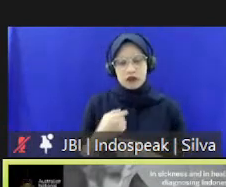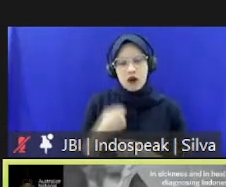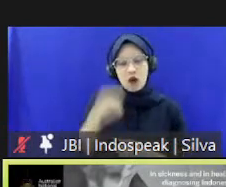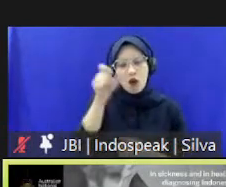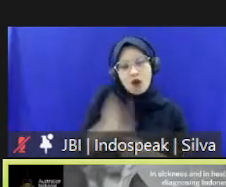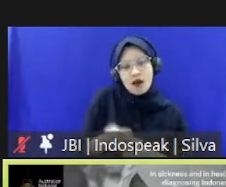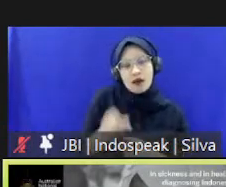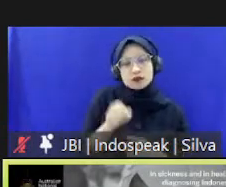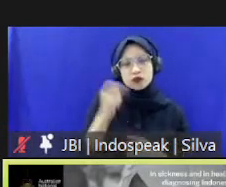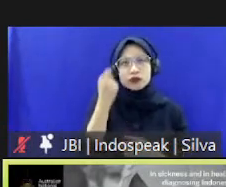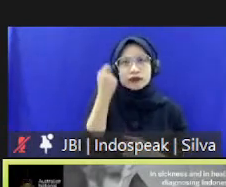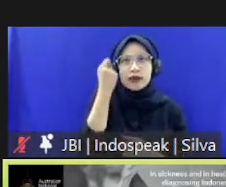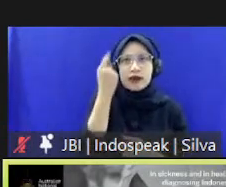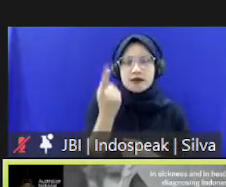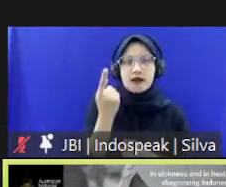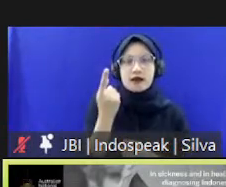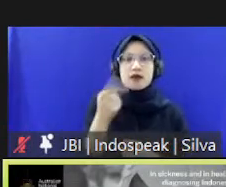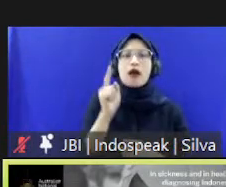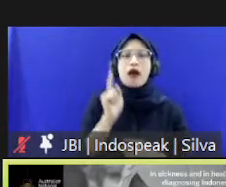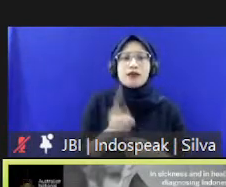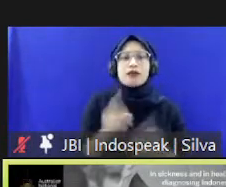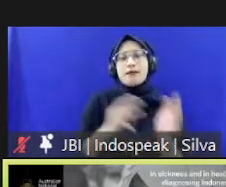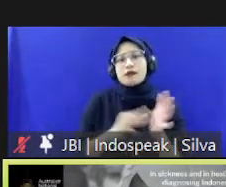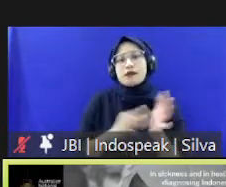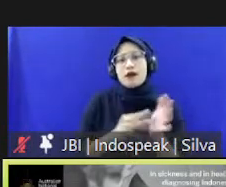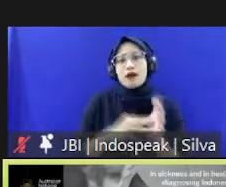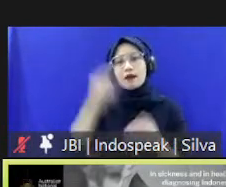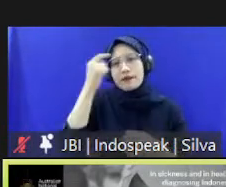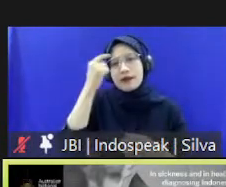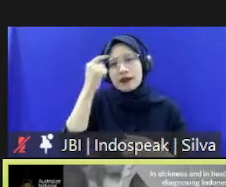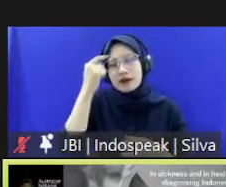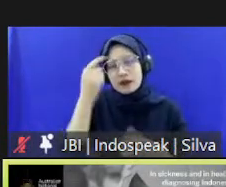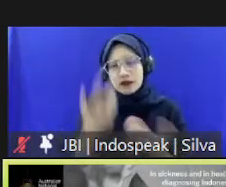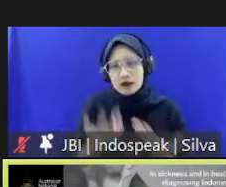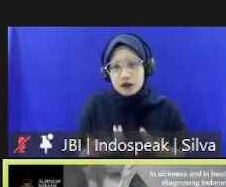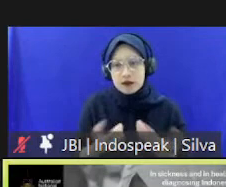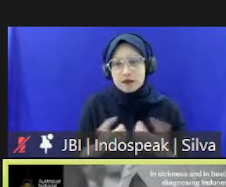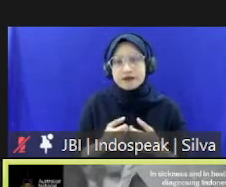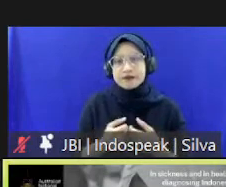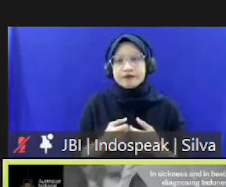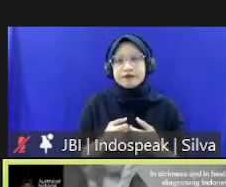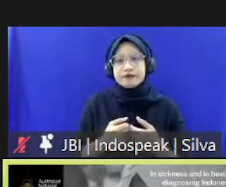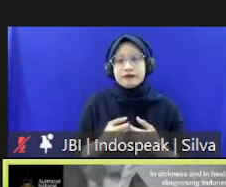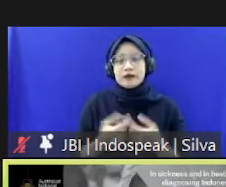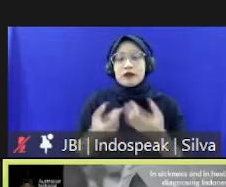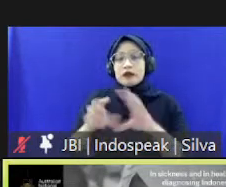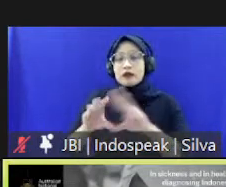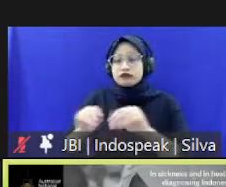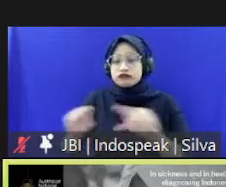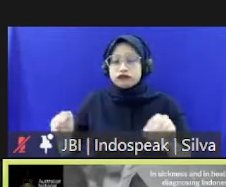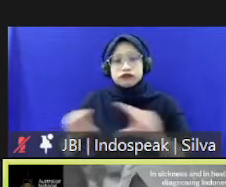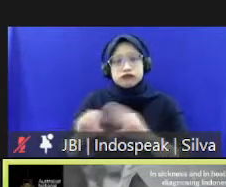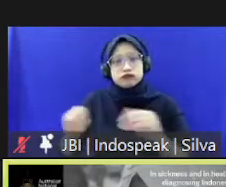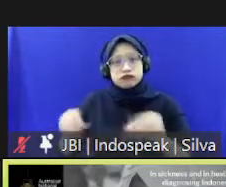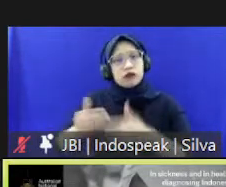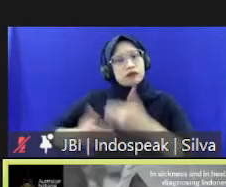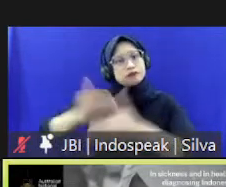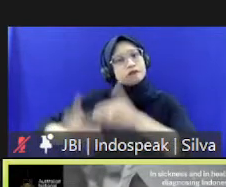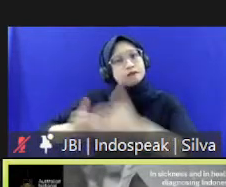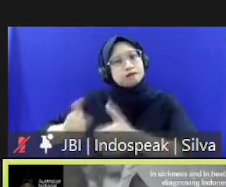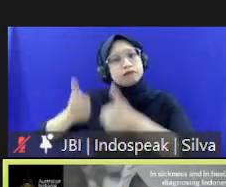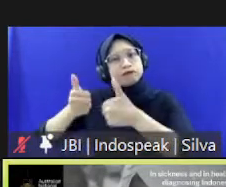can cope with the normal stresses of life, and they can have productive and fruitful work and contribute to their community. So